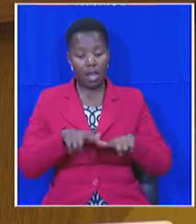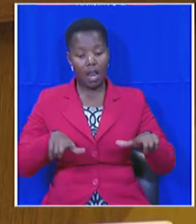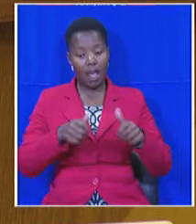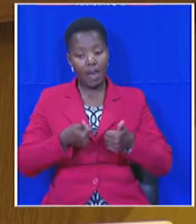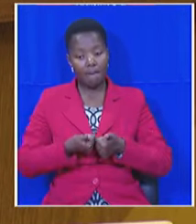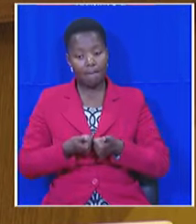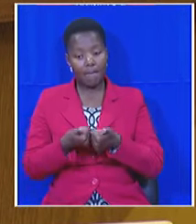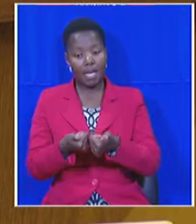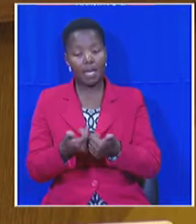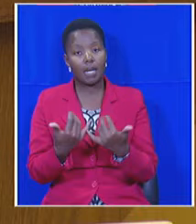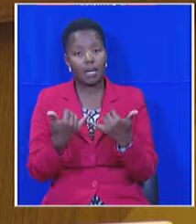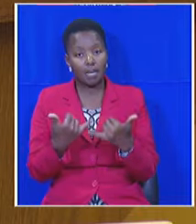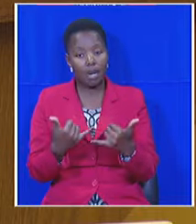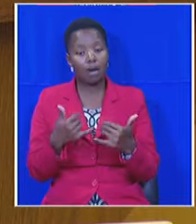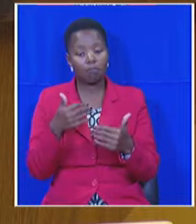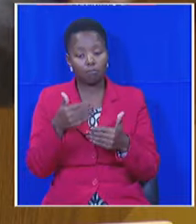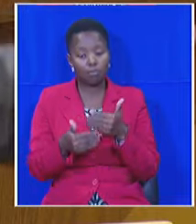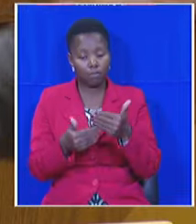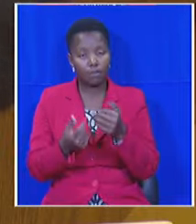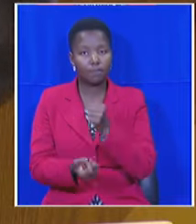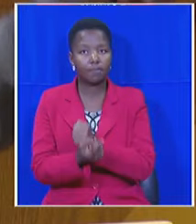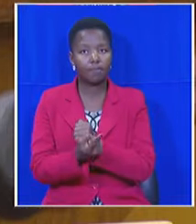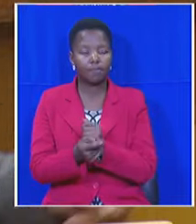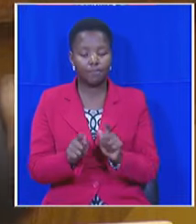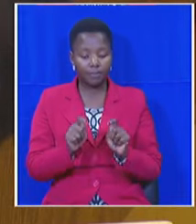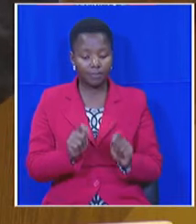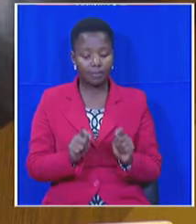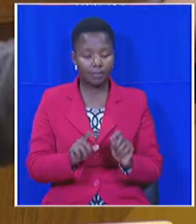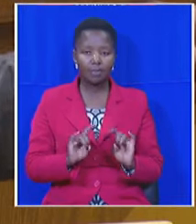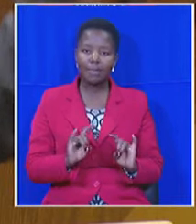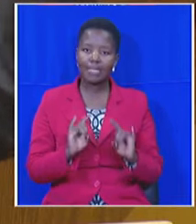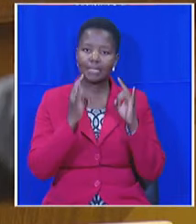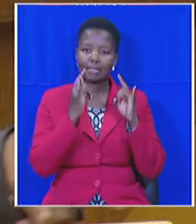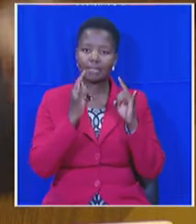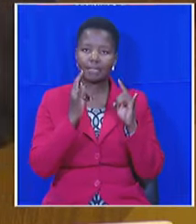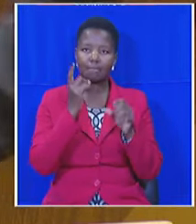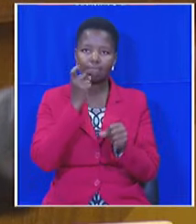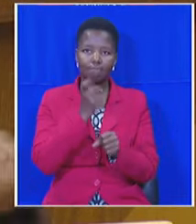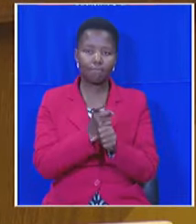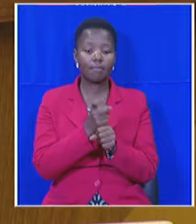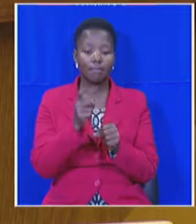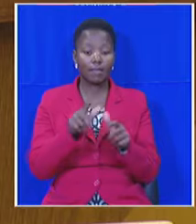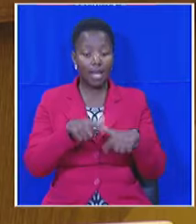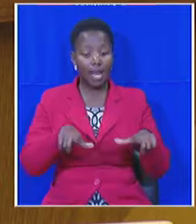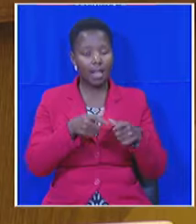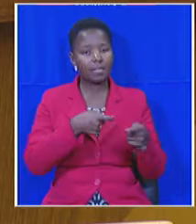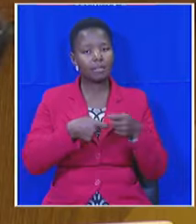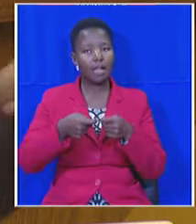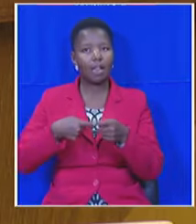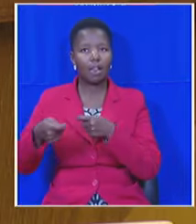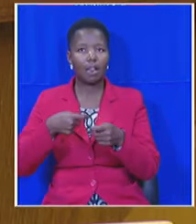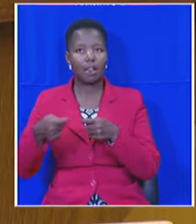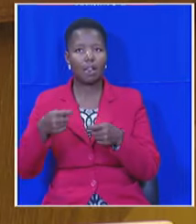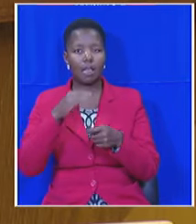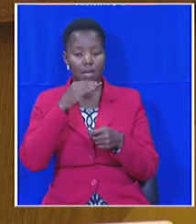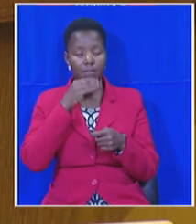We know that had to take place. The city of Cape Town continued transferring that land and selling that land, knowing very